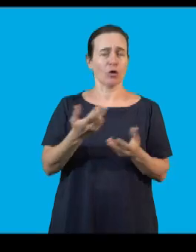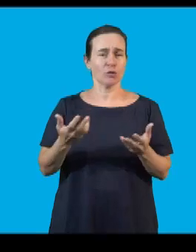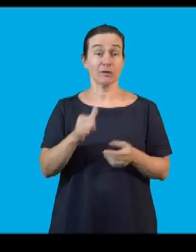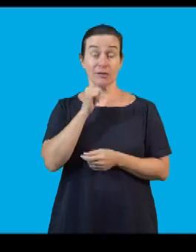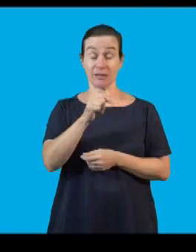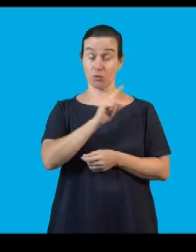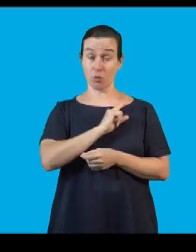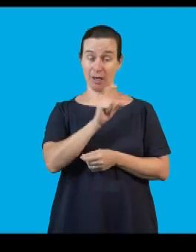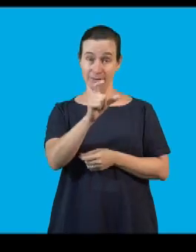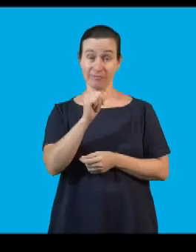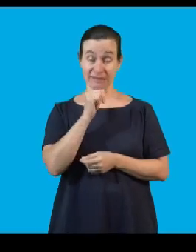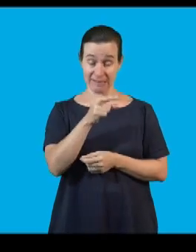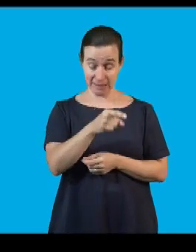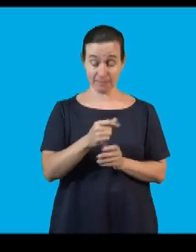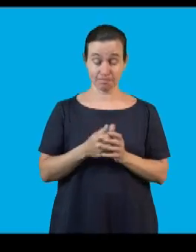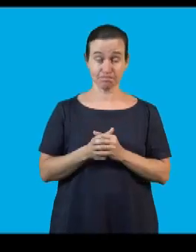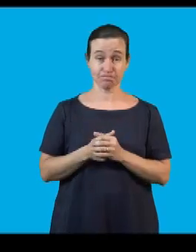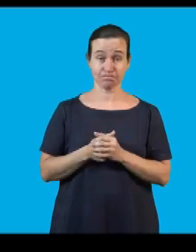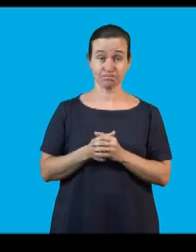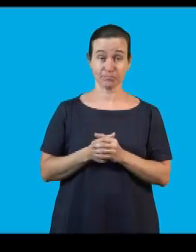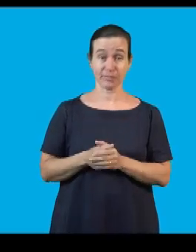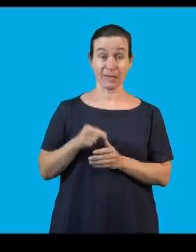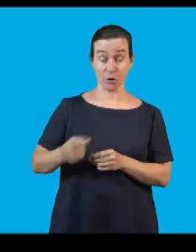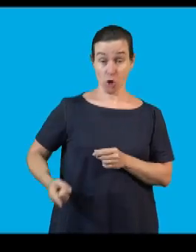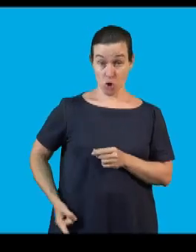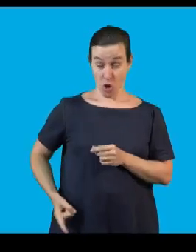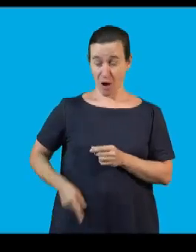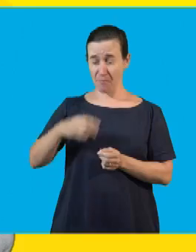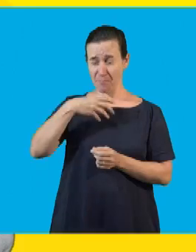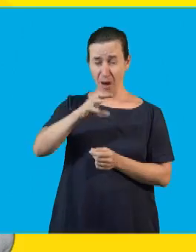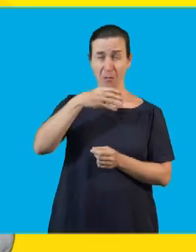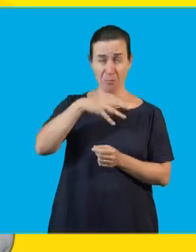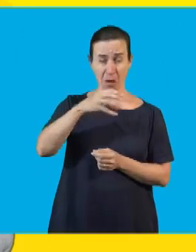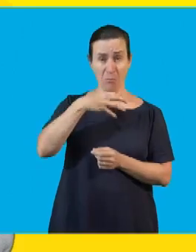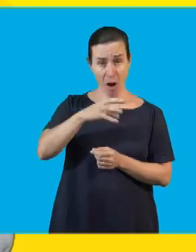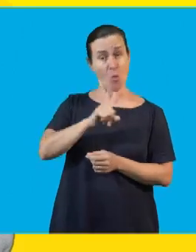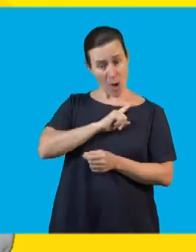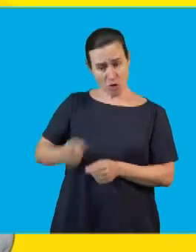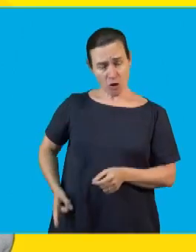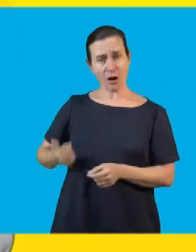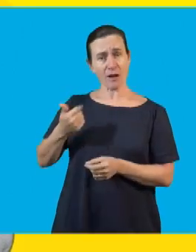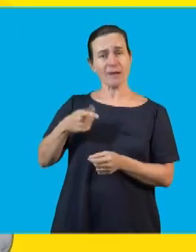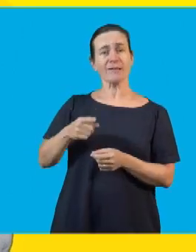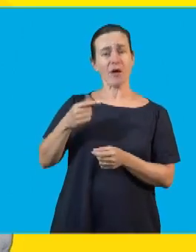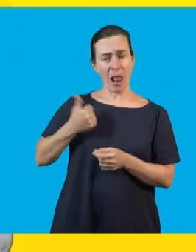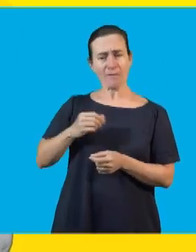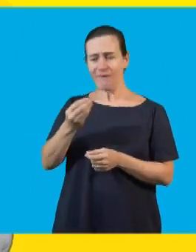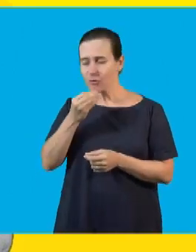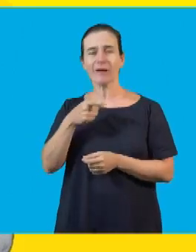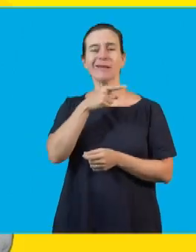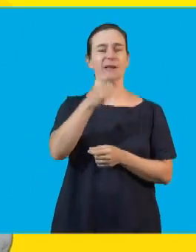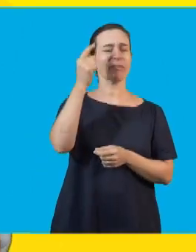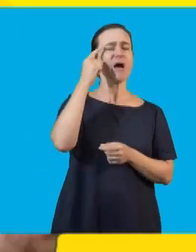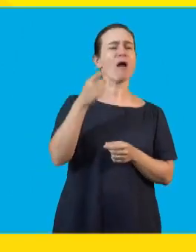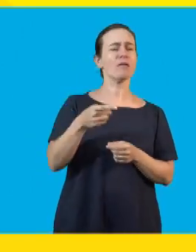here because he's interpreting the fact that the dog barked in order to be put out,